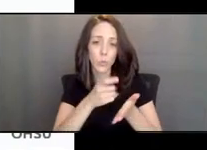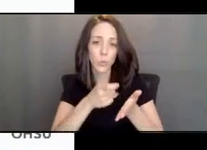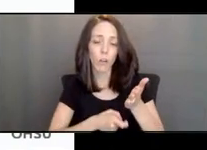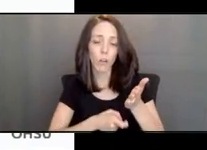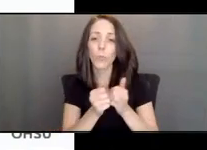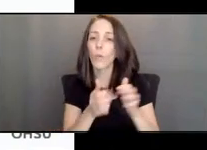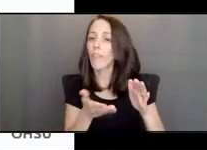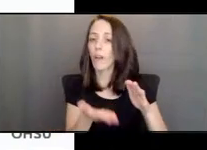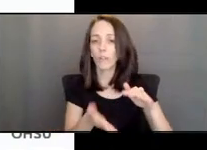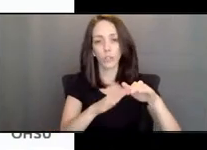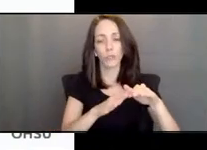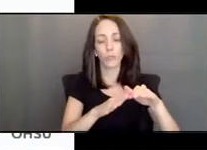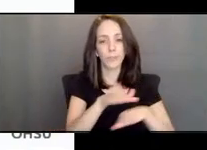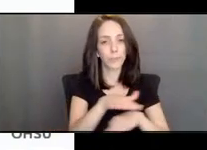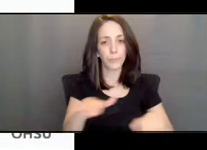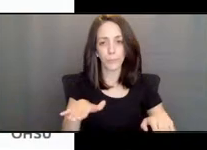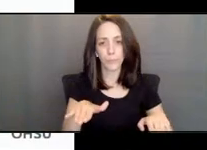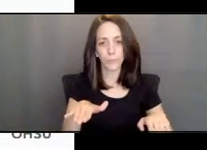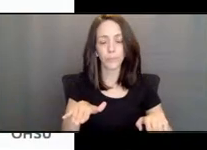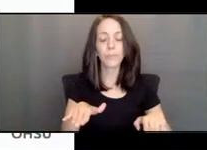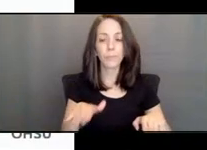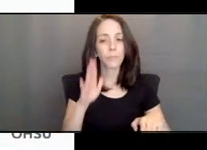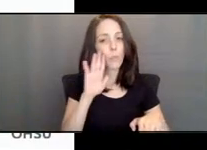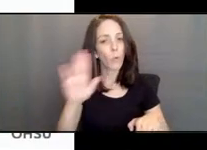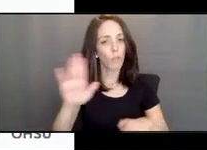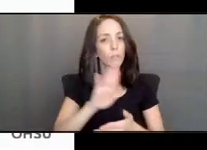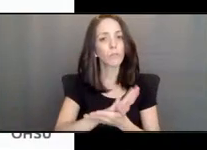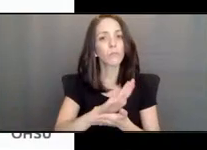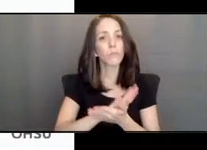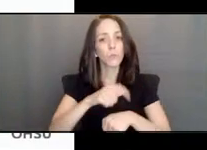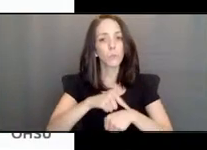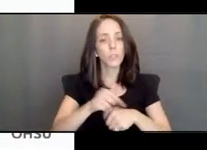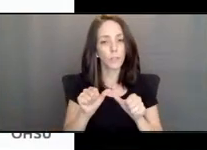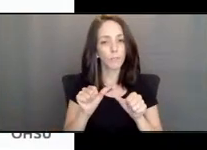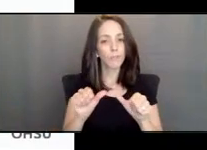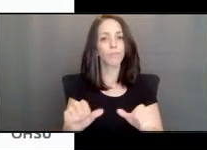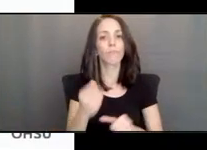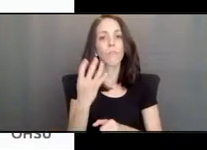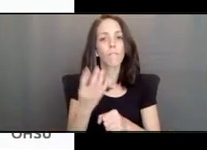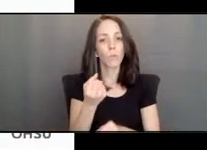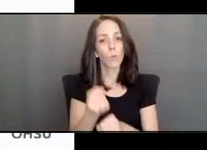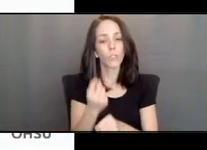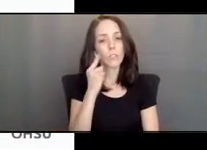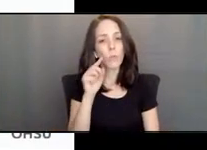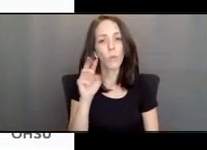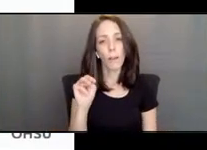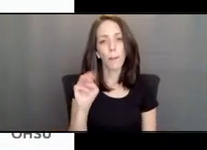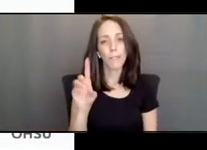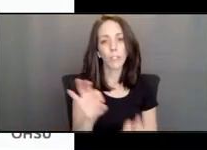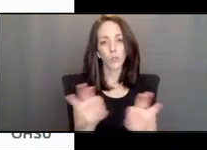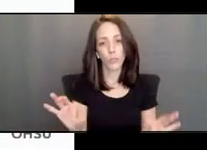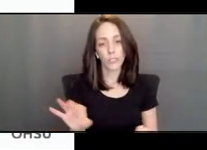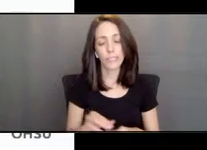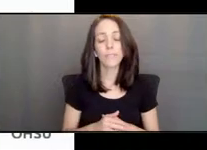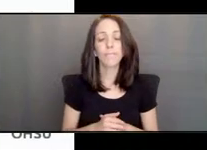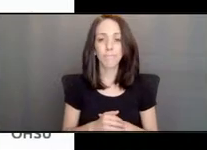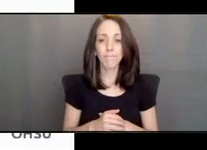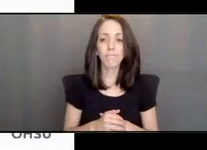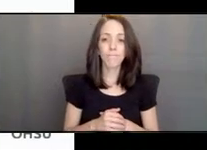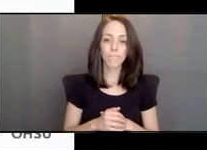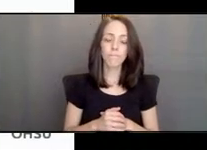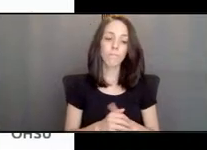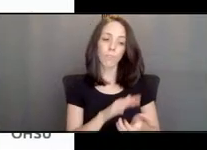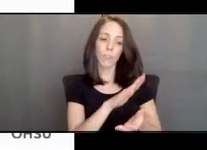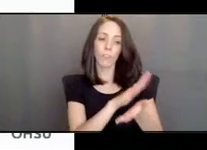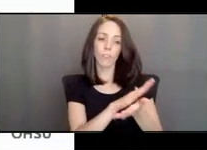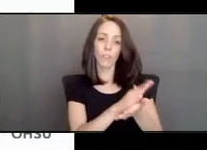the expected length of study, such as 4 years for MD degrees. Overall tuition revenue next year is